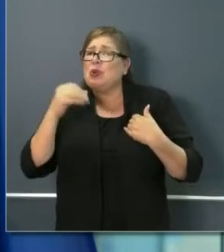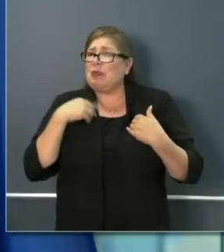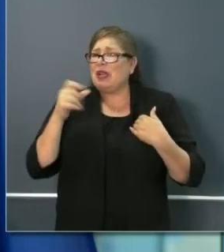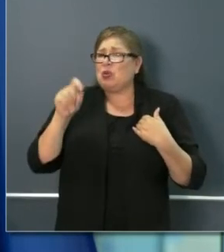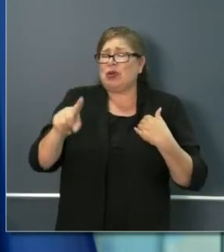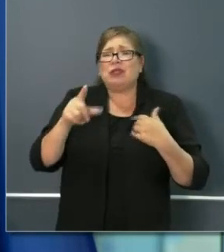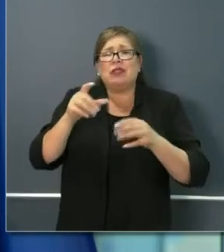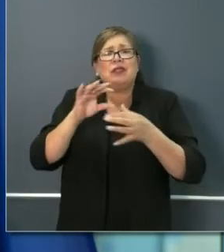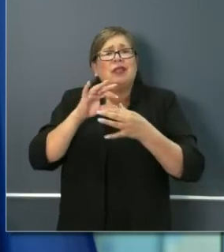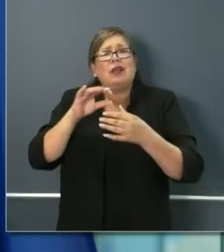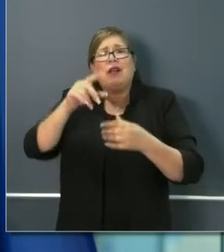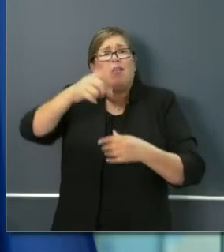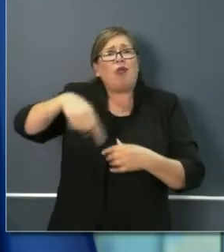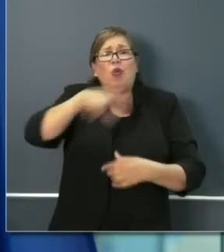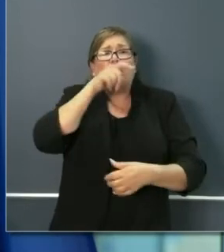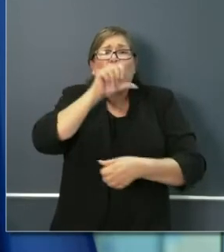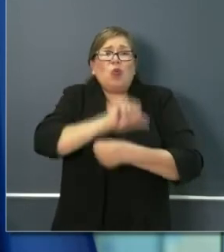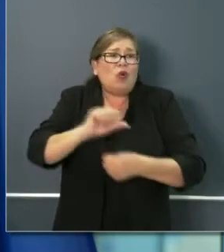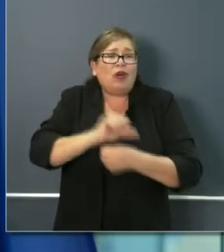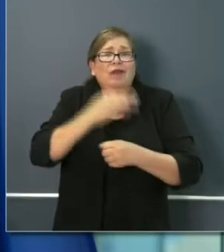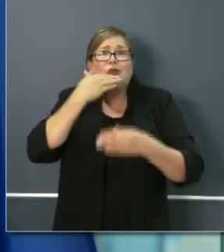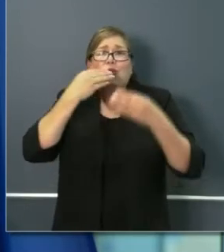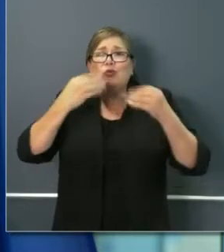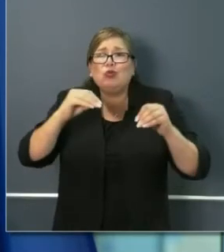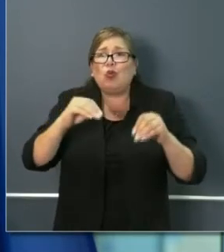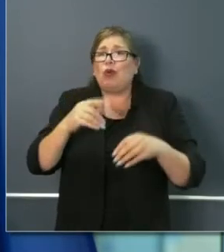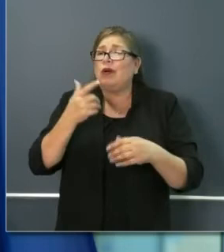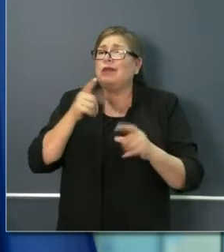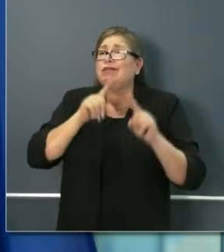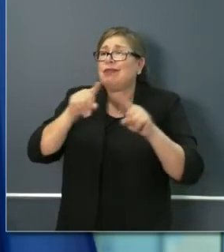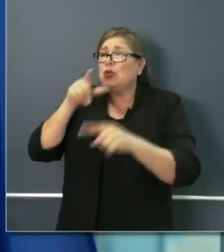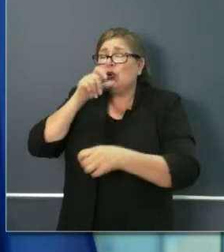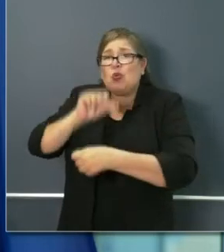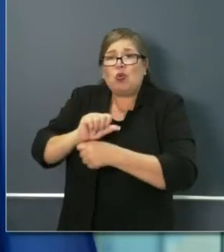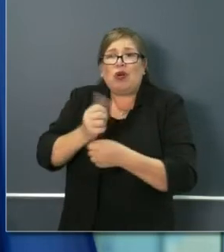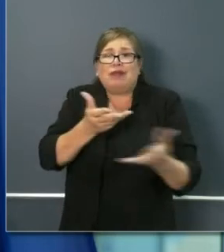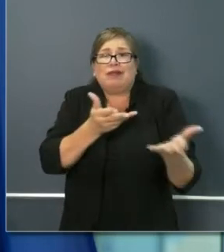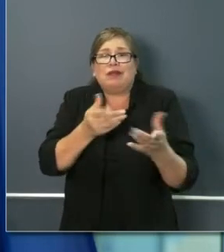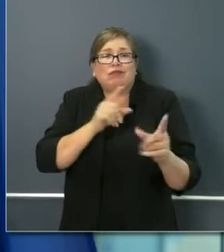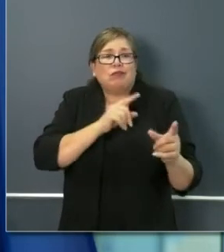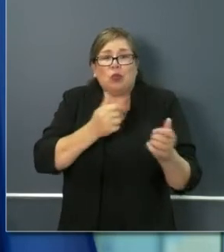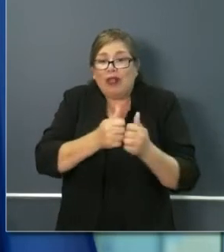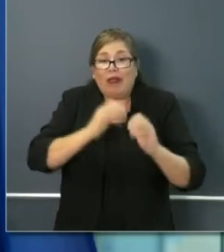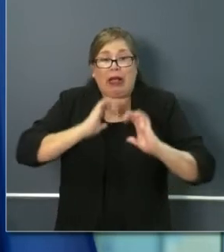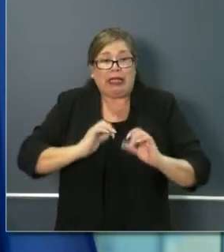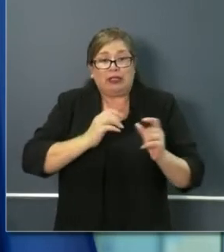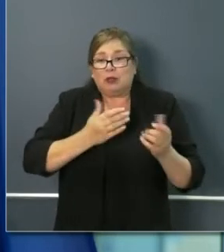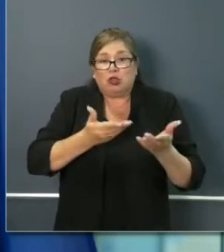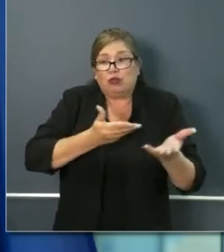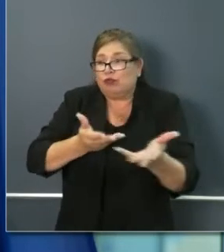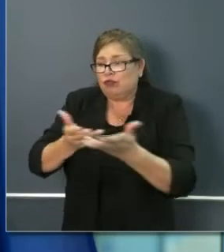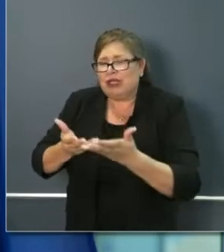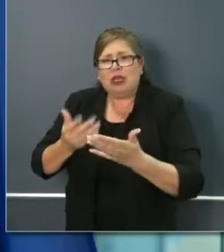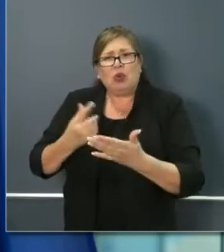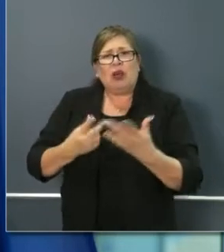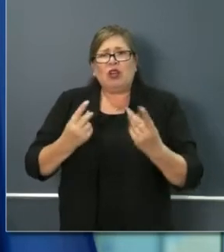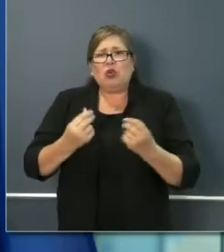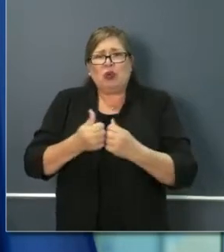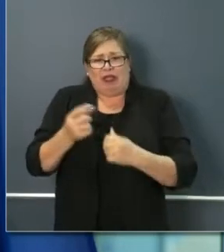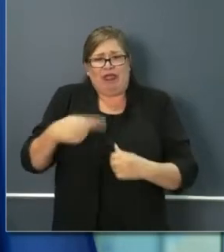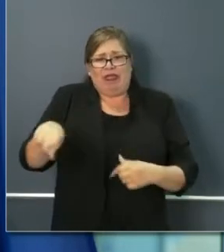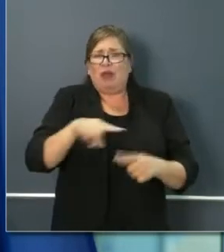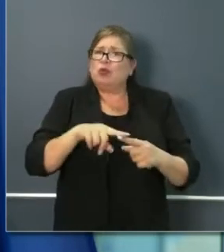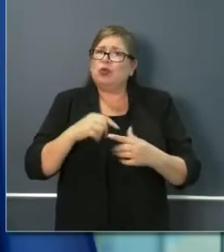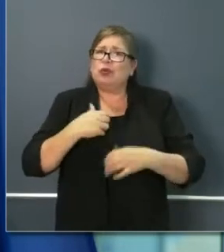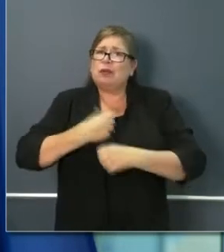to work, and prevent them from getting infected, as well as infecting the customers who need those services. I appreciate the question. I mentioned a couple of days